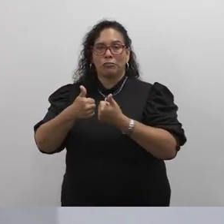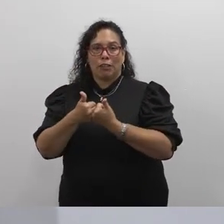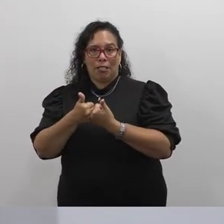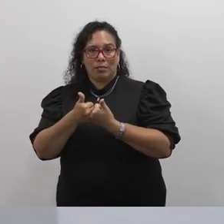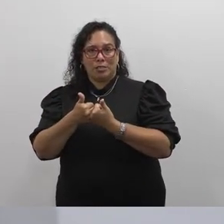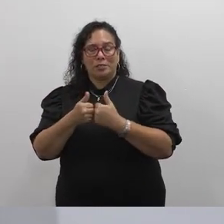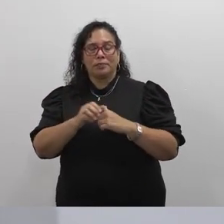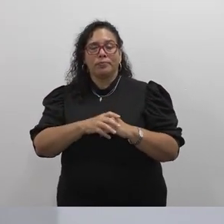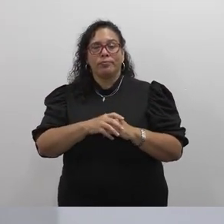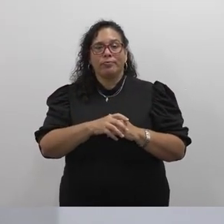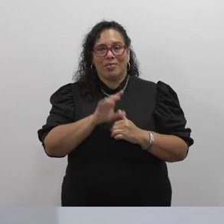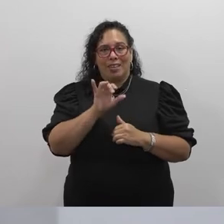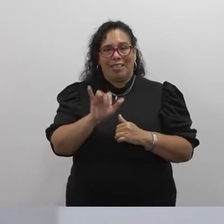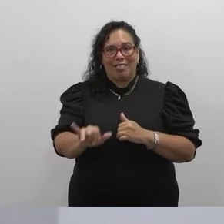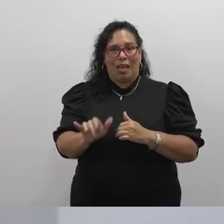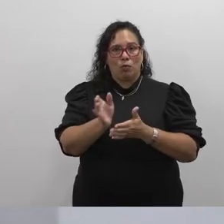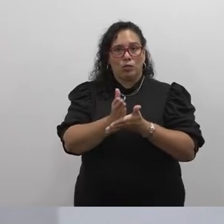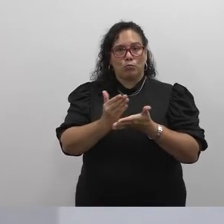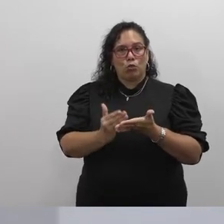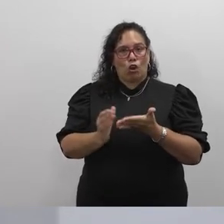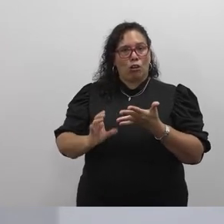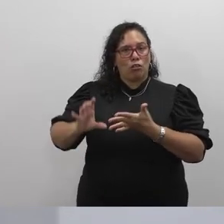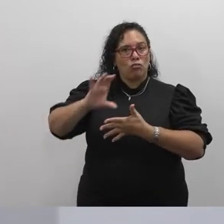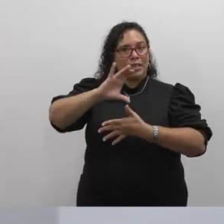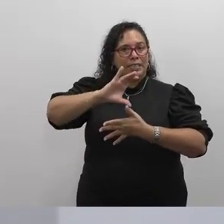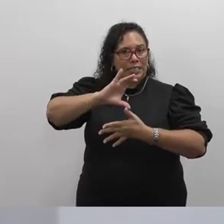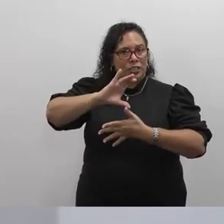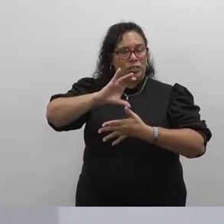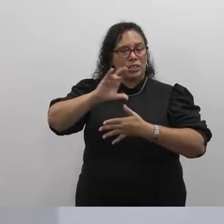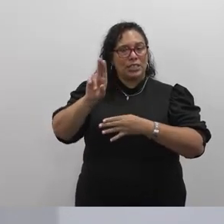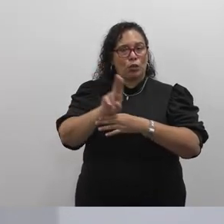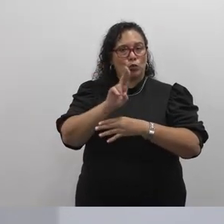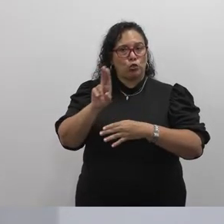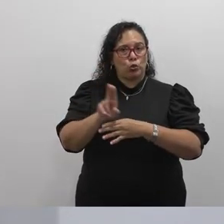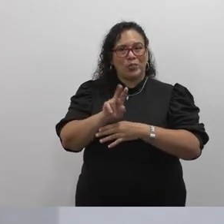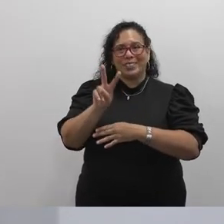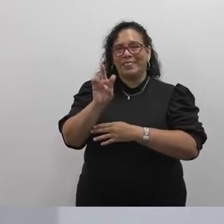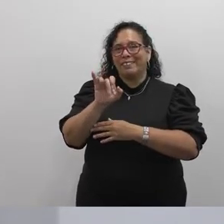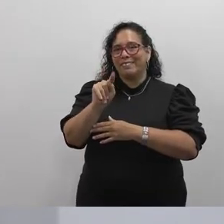that. That was part of the criteria that was used to vet